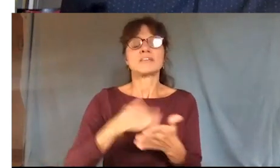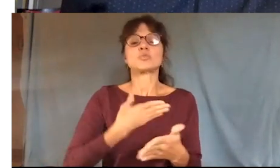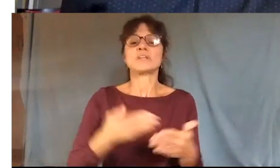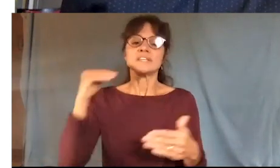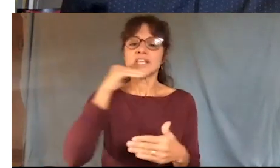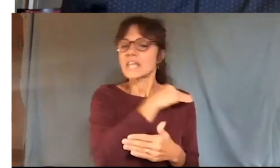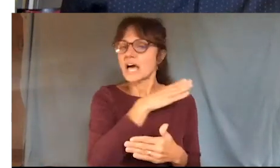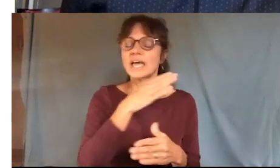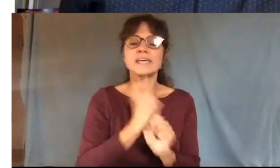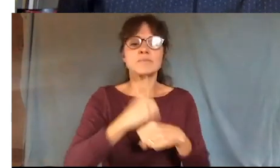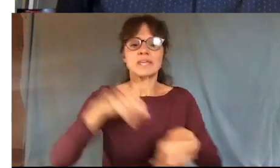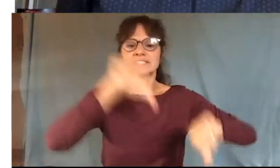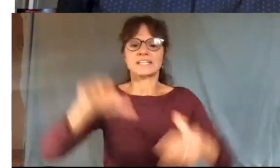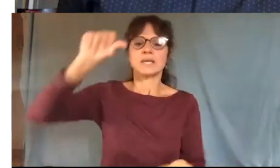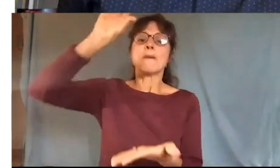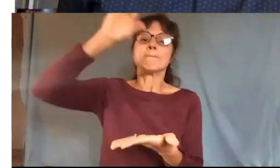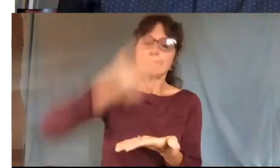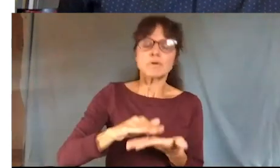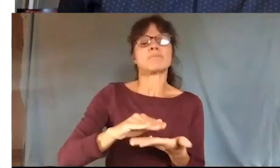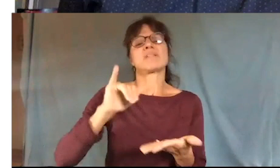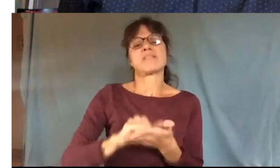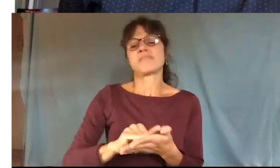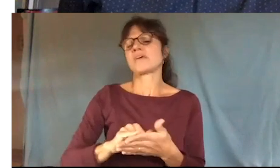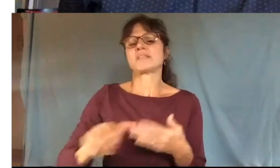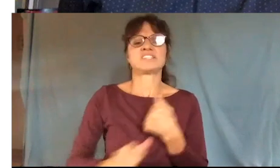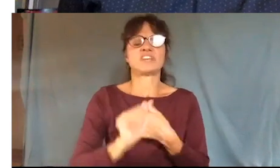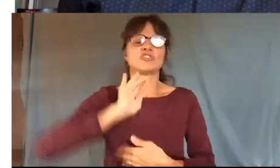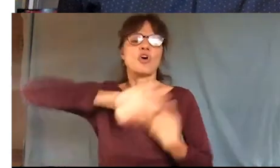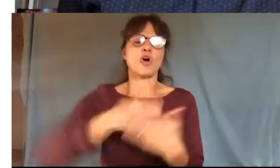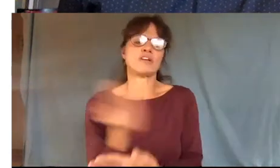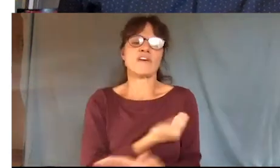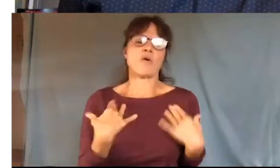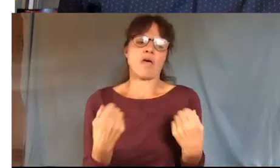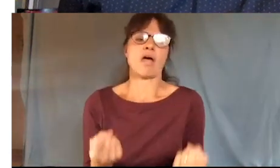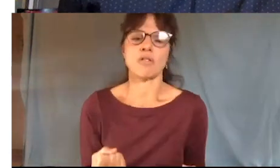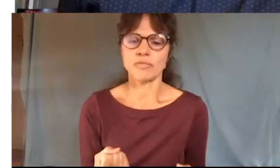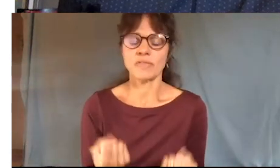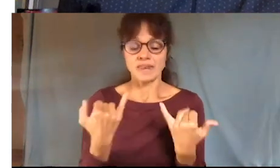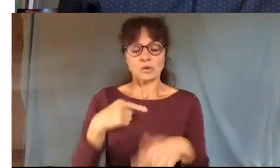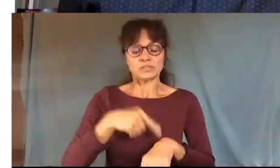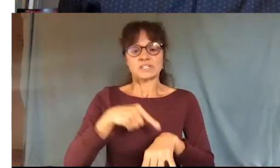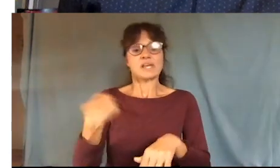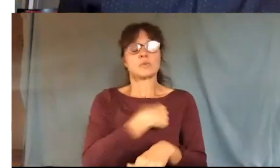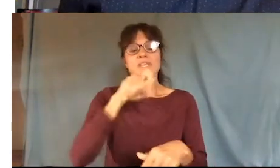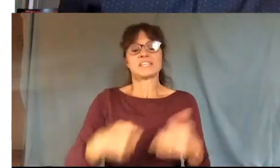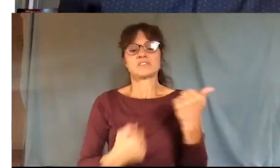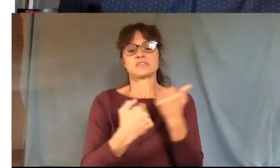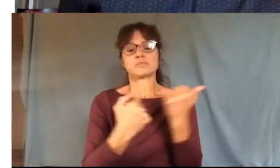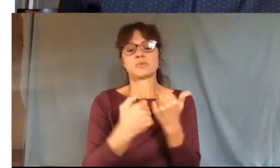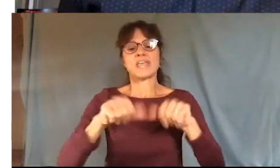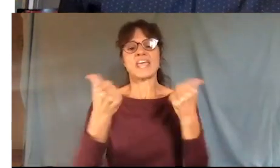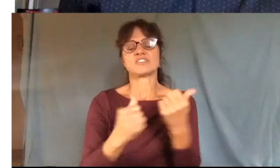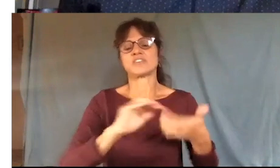all of our health. And the two other points that I want to make is that this is a time now when we need to support our agency partners. There are